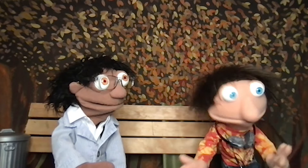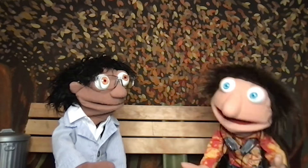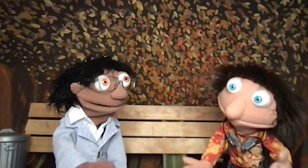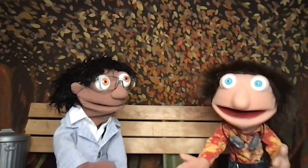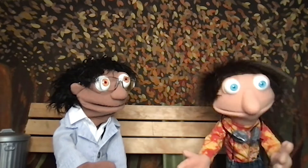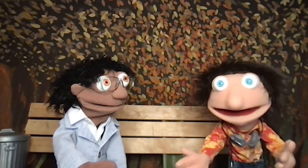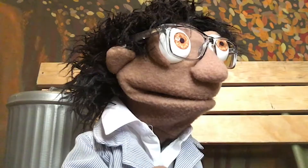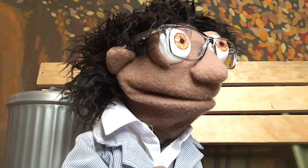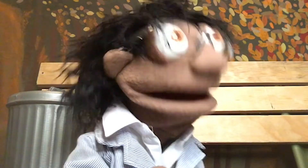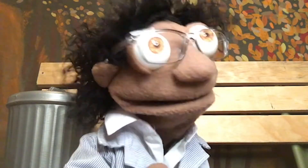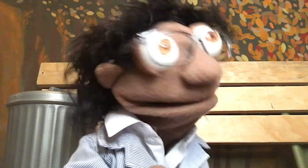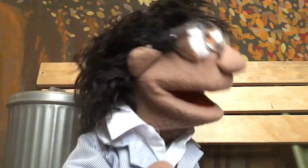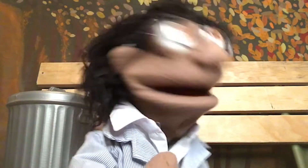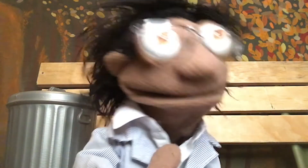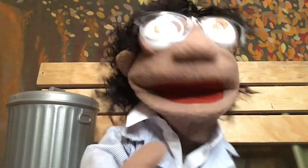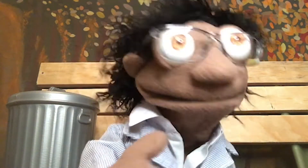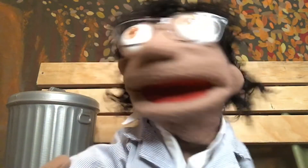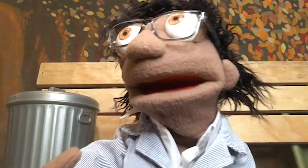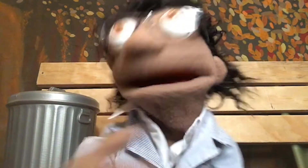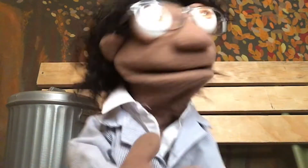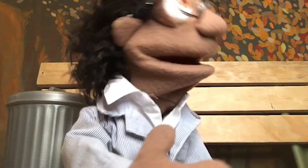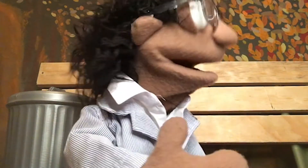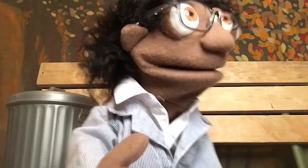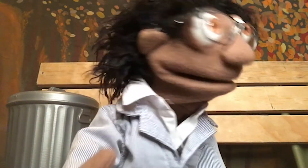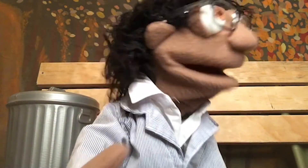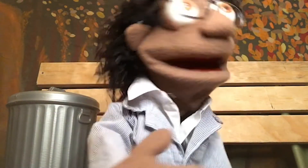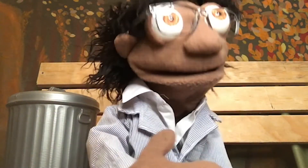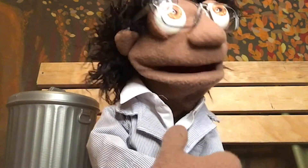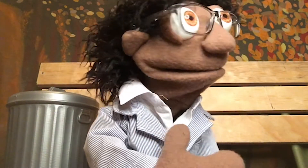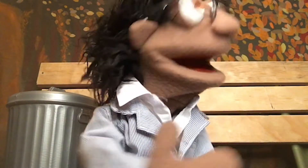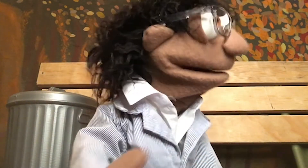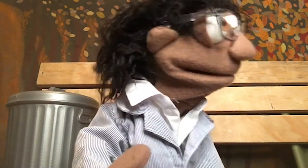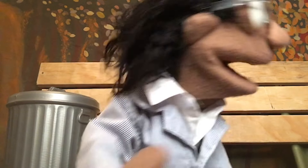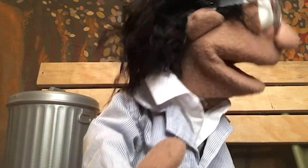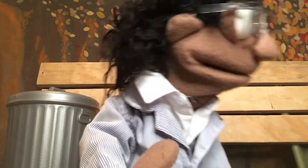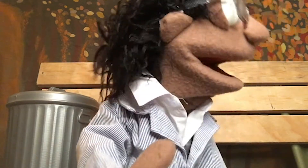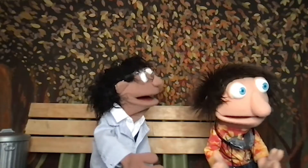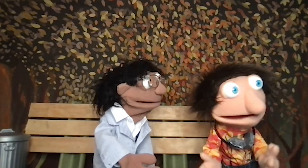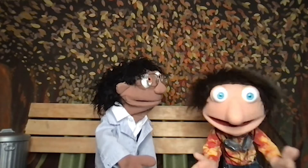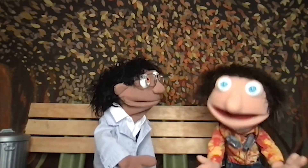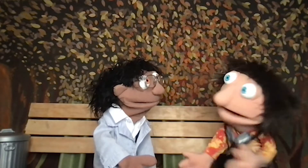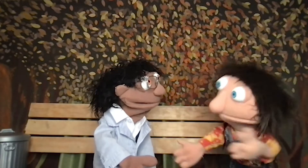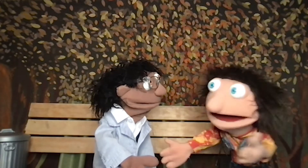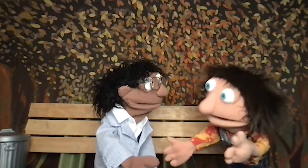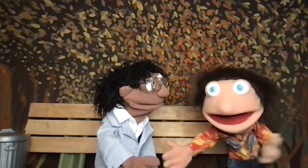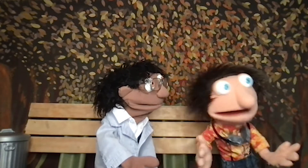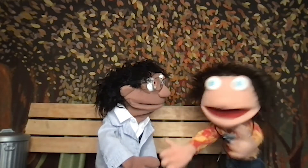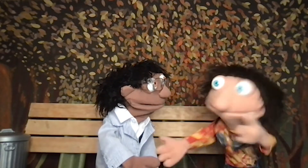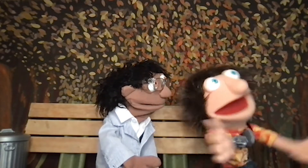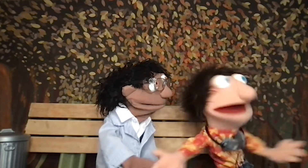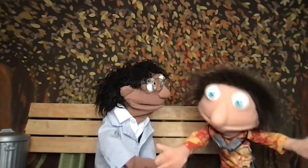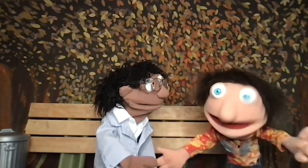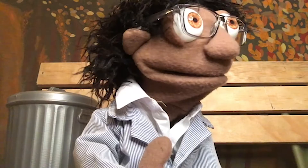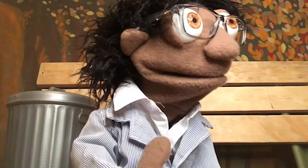is still whiffing away somewhere. I don't get it. Where is this dog or zoo you keep talking about? I don't know what the hell you're talking about. Did you even listen? No